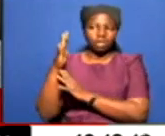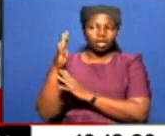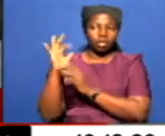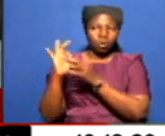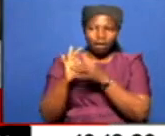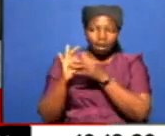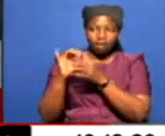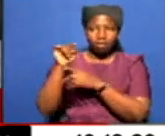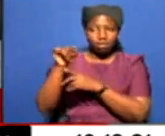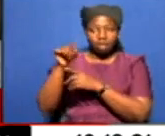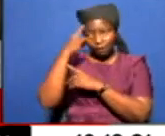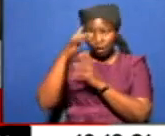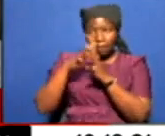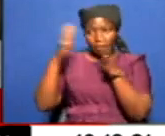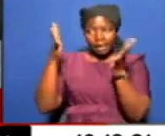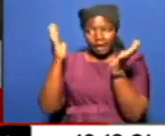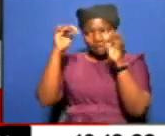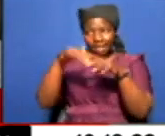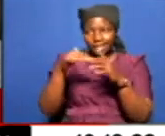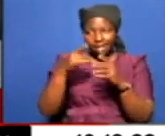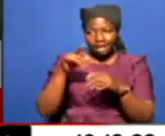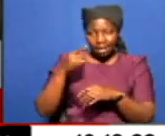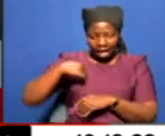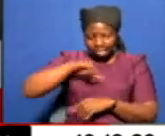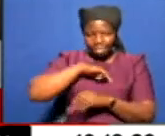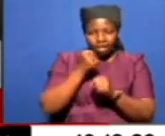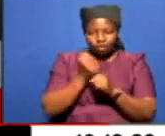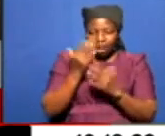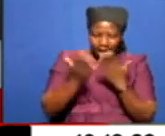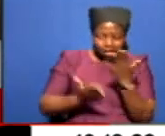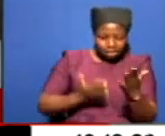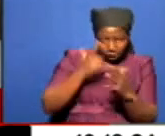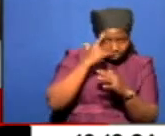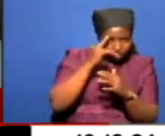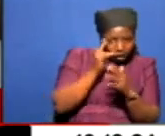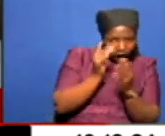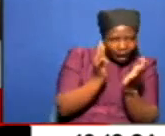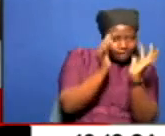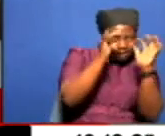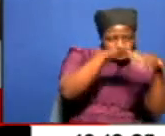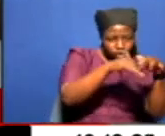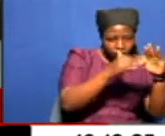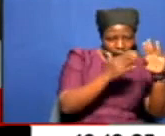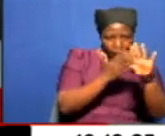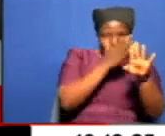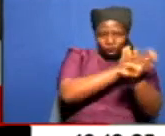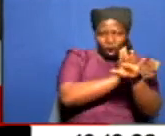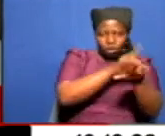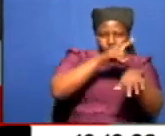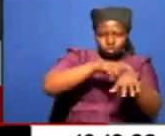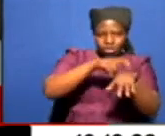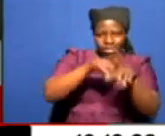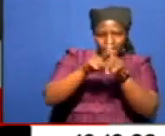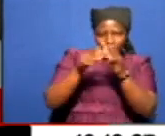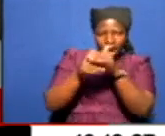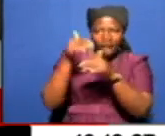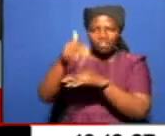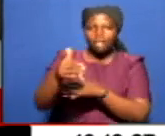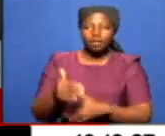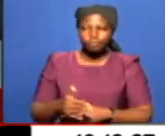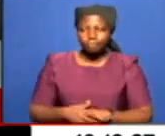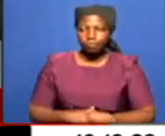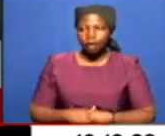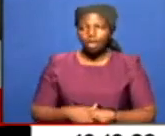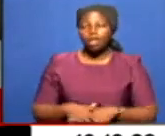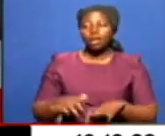do assessment for an event prior, during, and after the event. We also